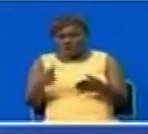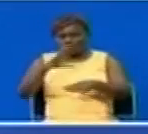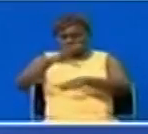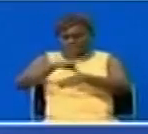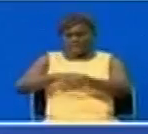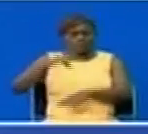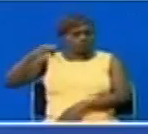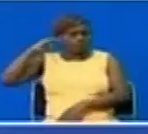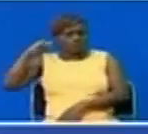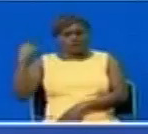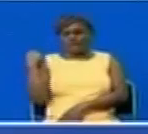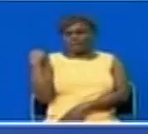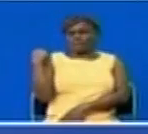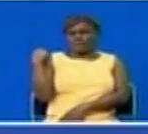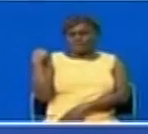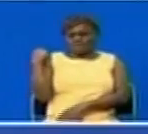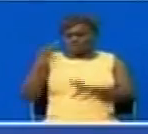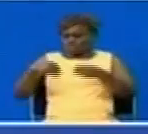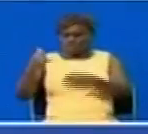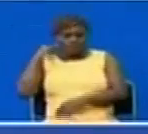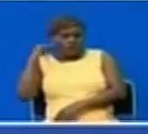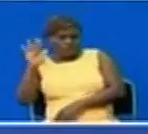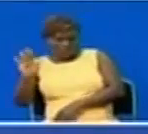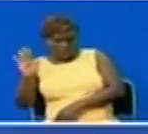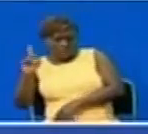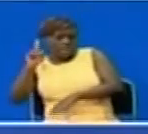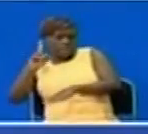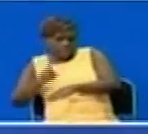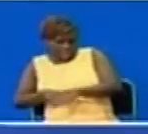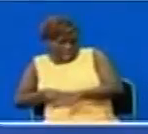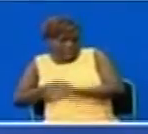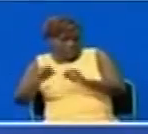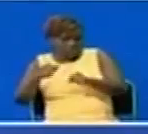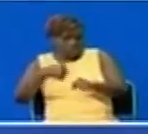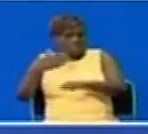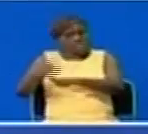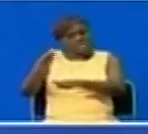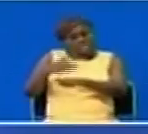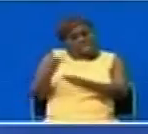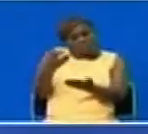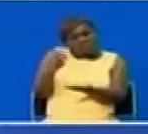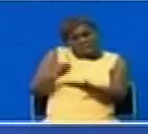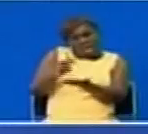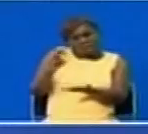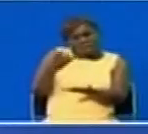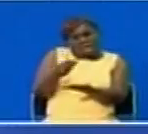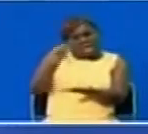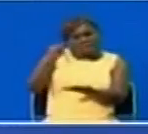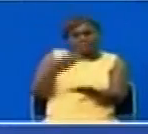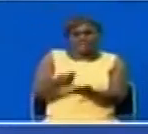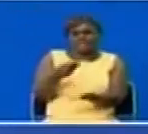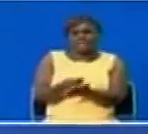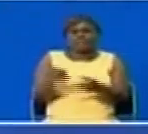of the people. Please, when you go to your bank, give your mobile number so that in case of this, I can even send you the money by M-Pesa, isn't it? The low town of